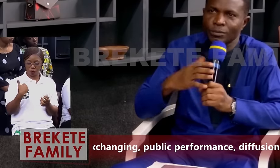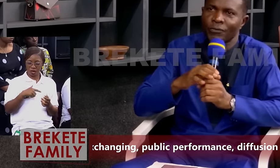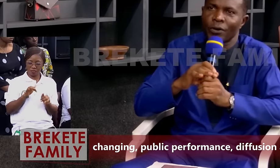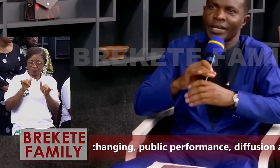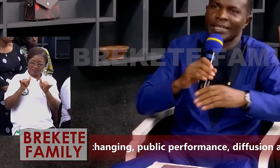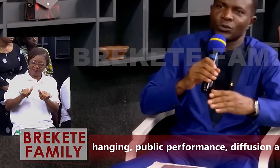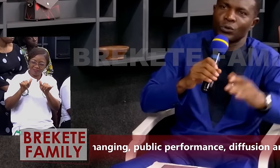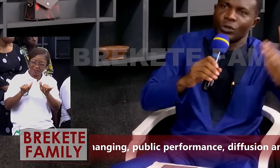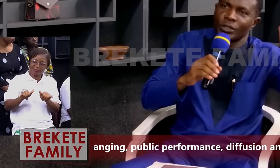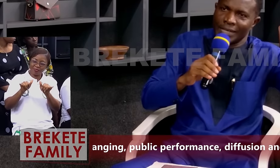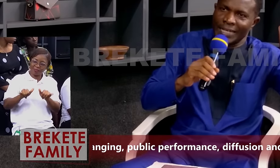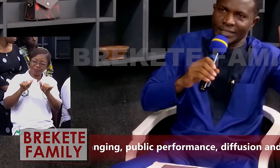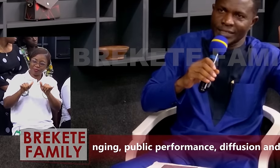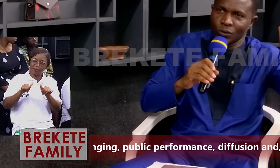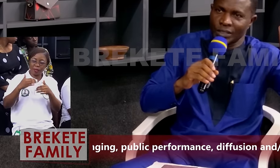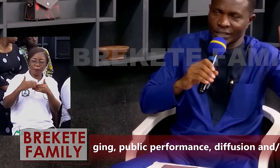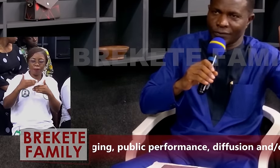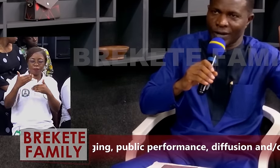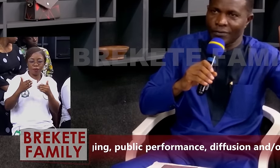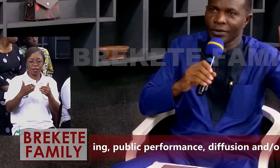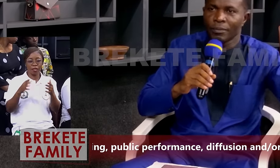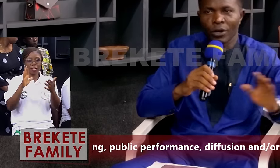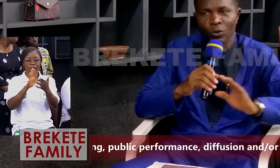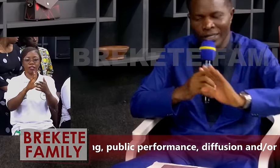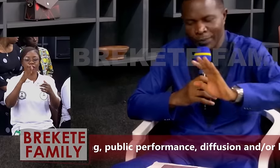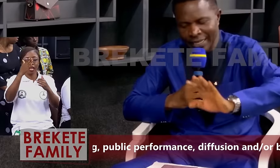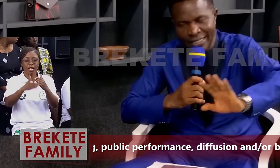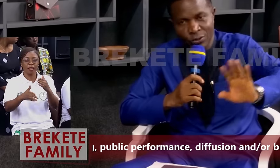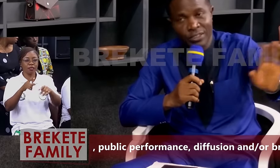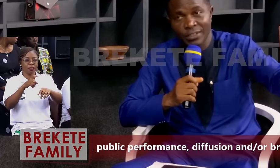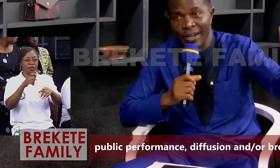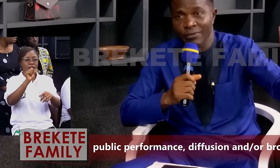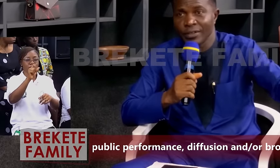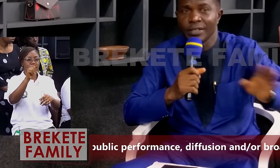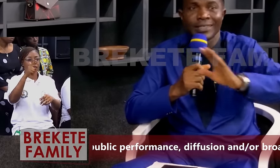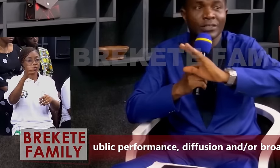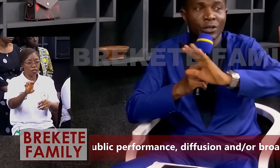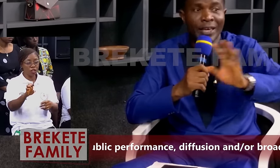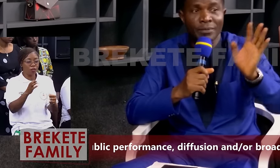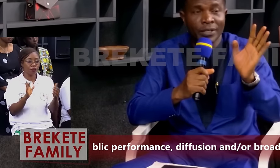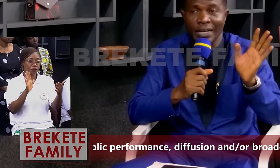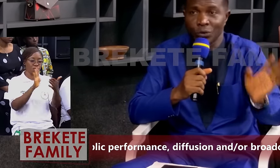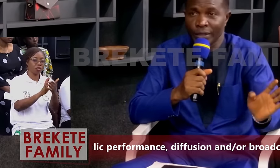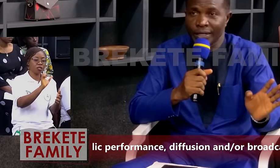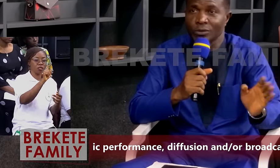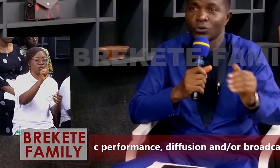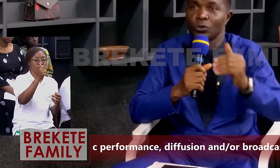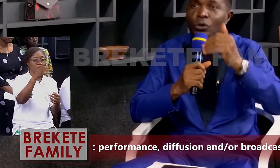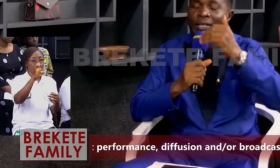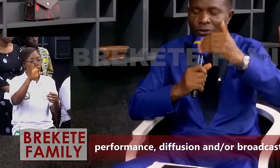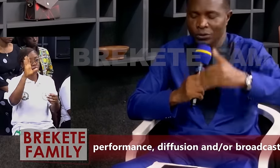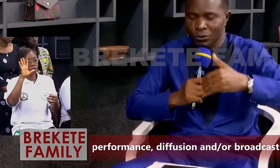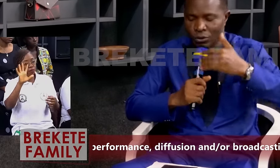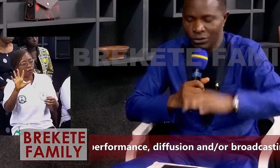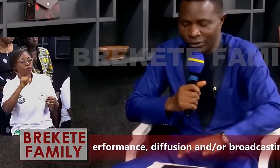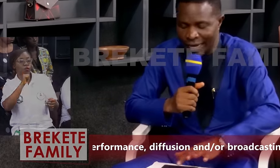stage before he gets to the end stage, which is stage 5. Because when the patient gets to stage 5, there's nothing anybody can do again. So you're